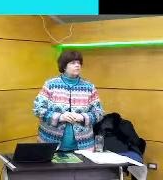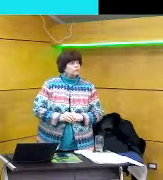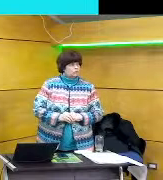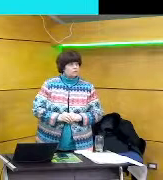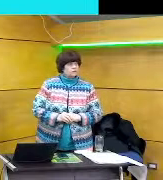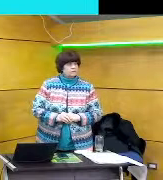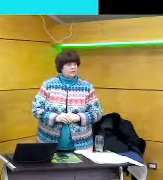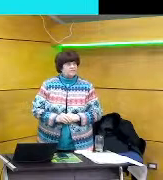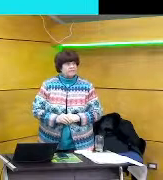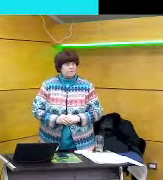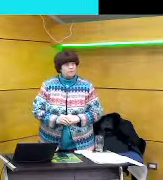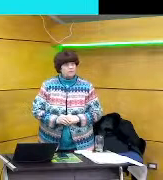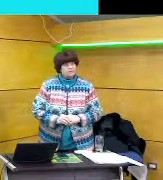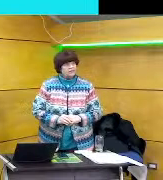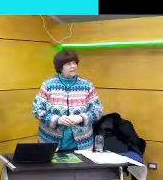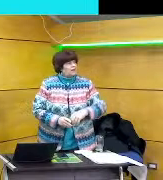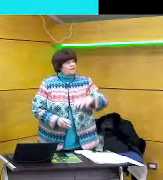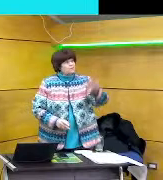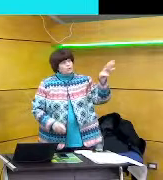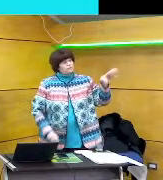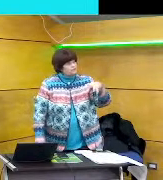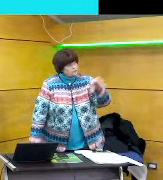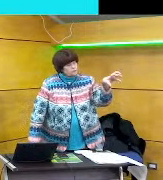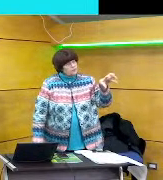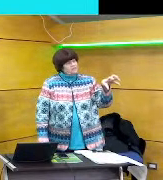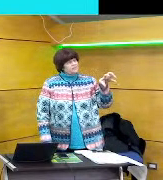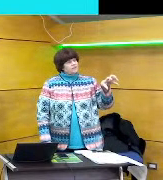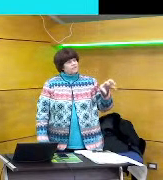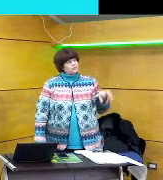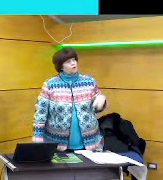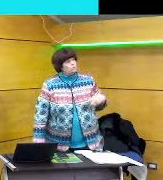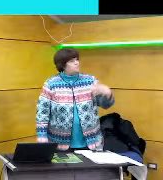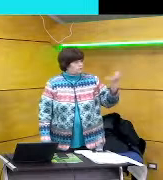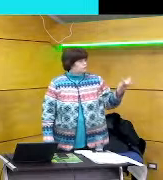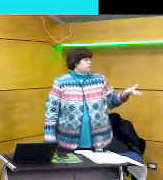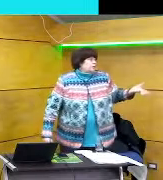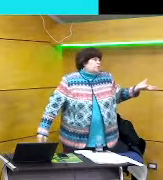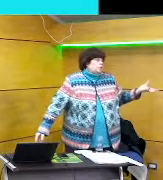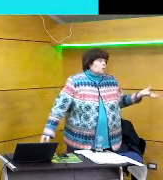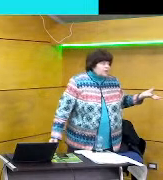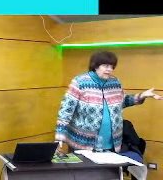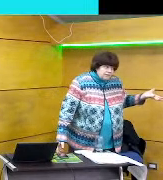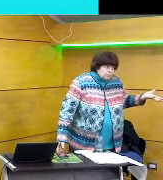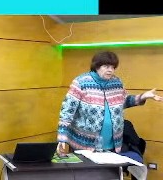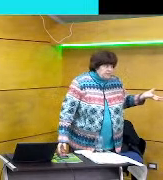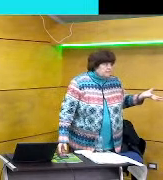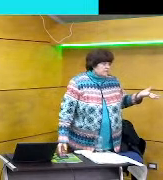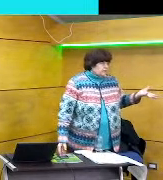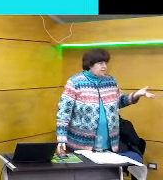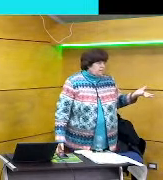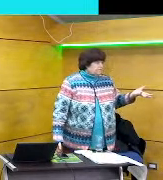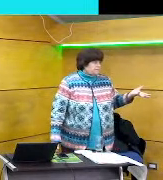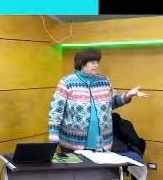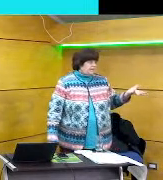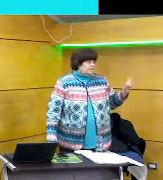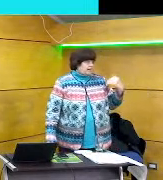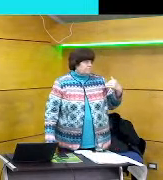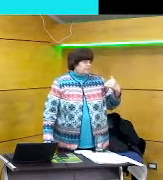There's lots of local examples. I don't know if there's one in the Southern Cone, but you certainly could organize one easily enough and